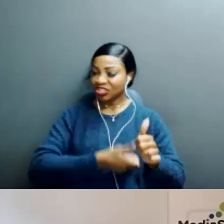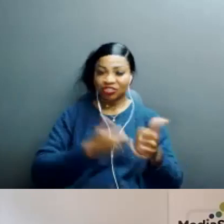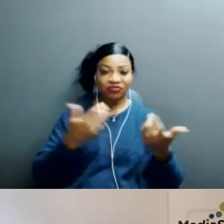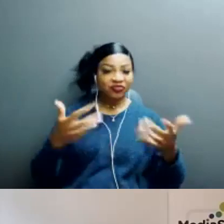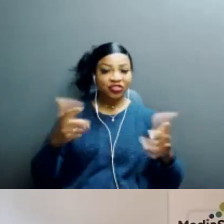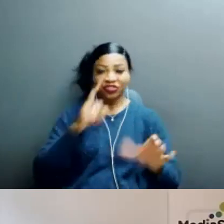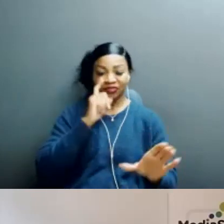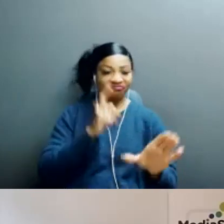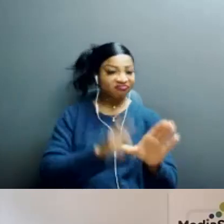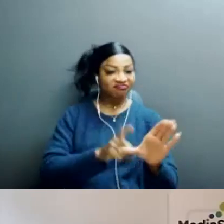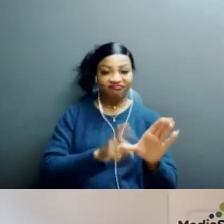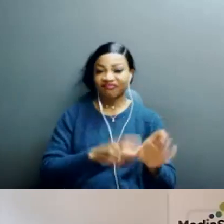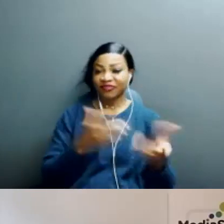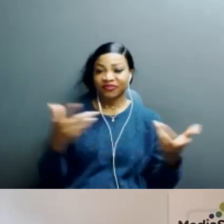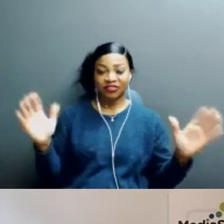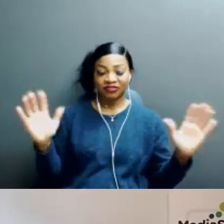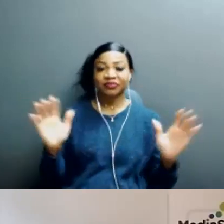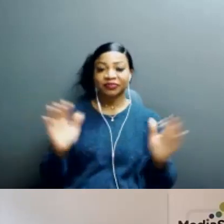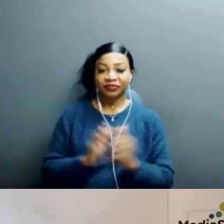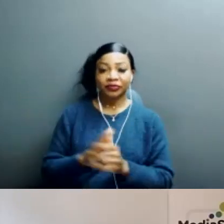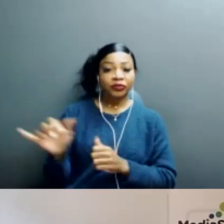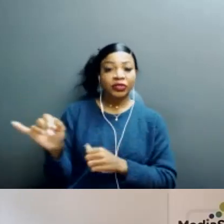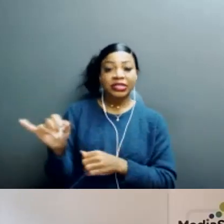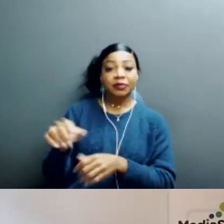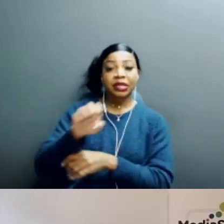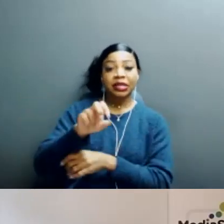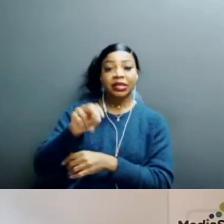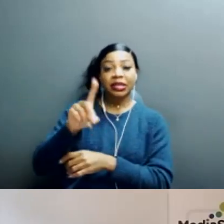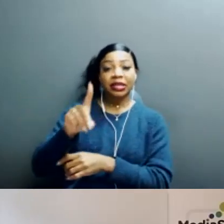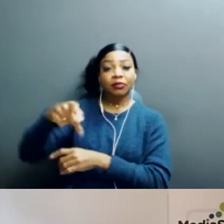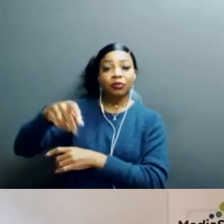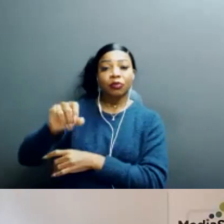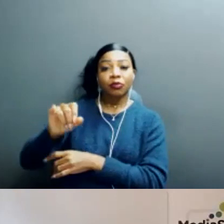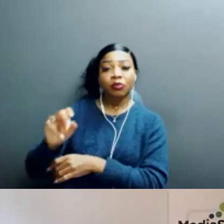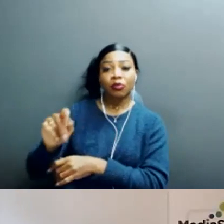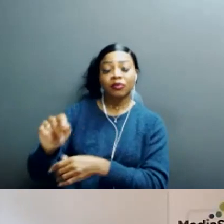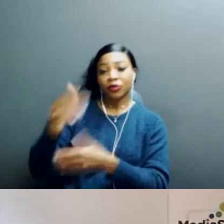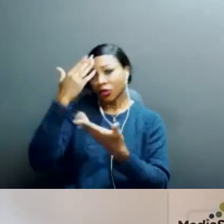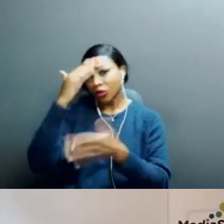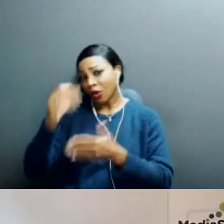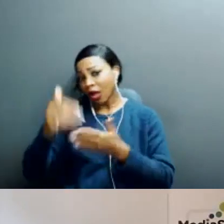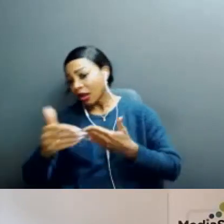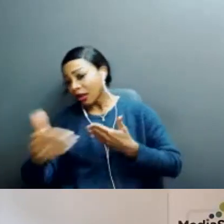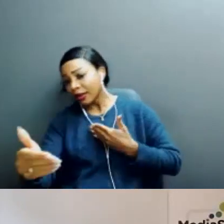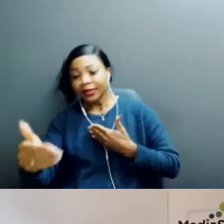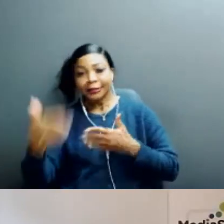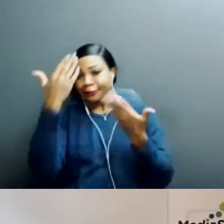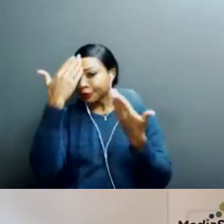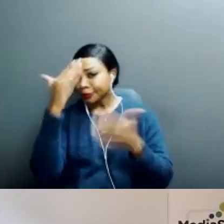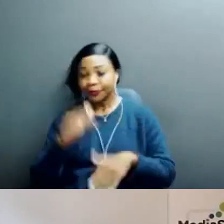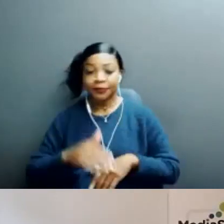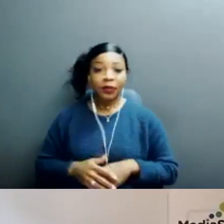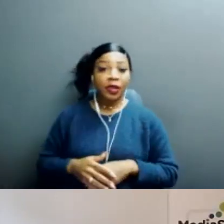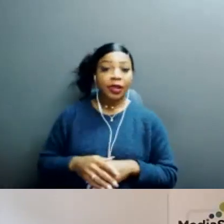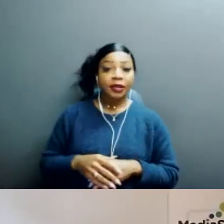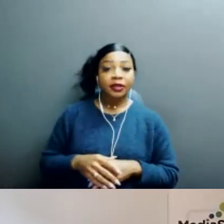so um and same with endpoints we just don't know it oftentimes individuals are not targeted because what